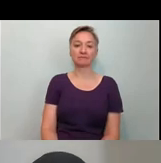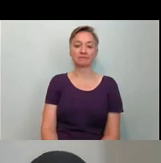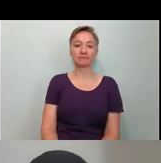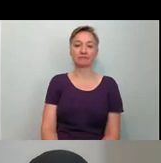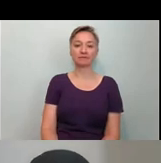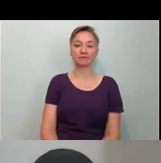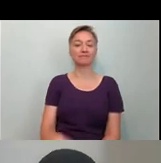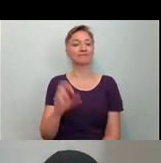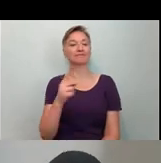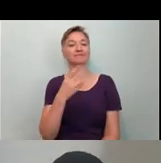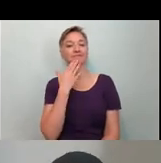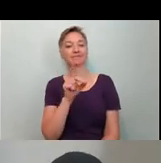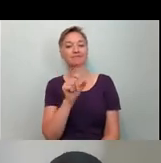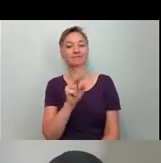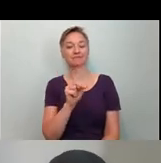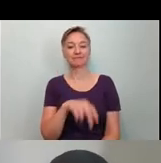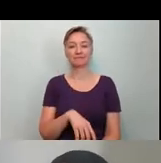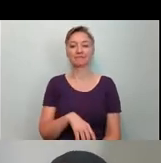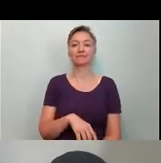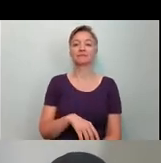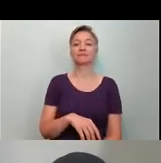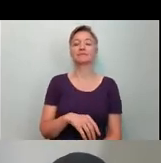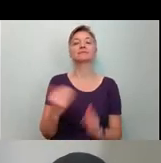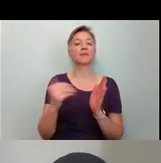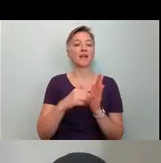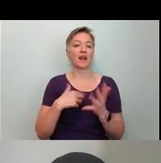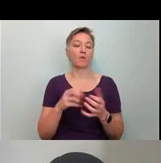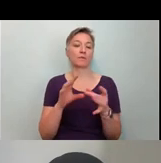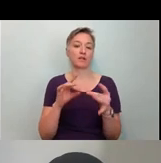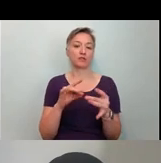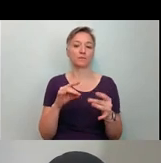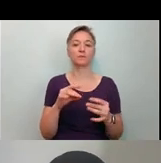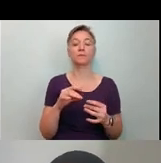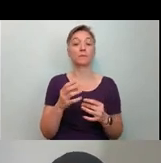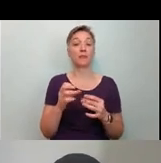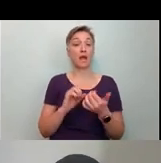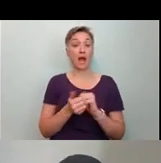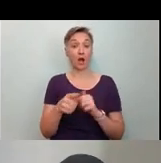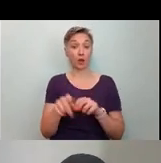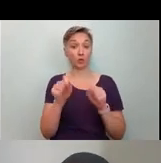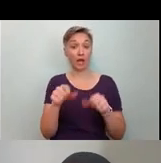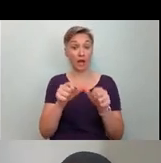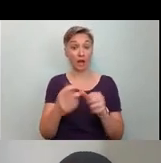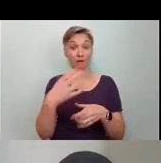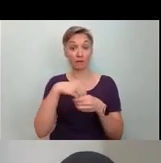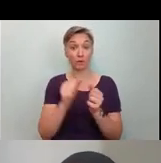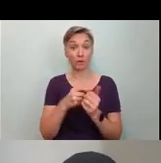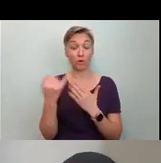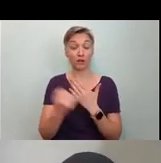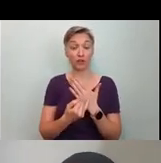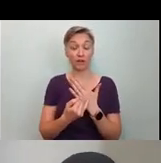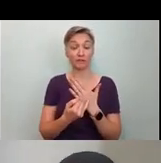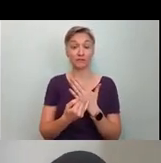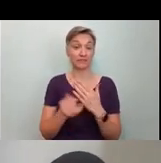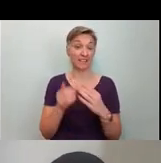All right, thanks, Dan. I just wanted to mention again a few ways that you can stay engaged with the project even beyond the forum here